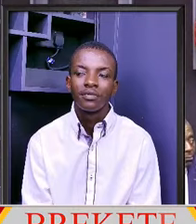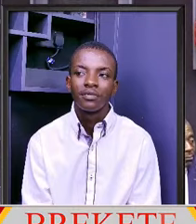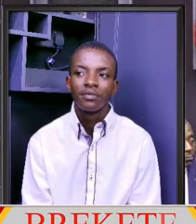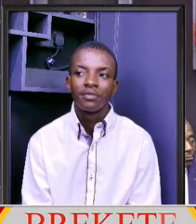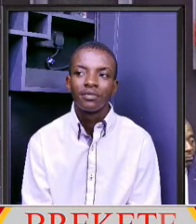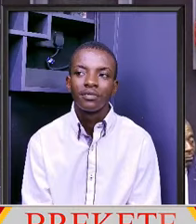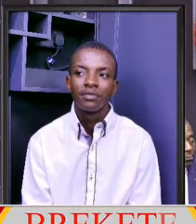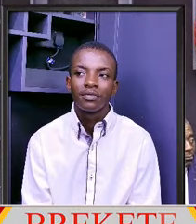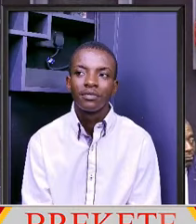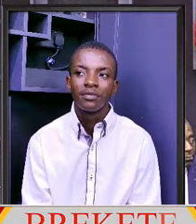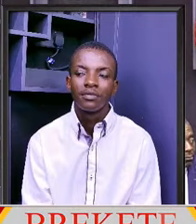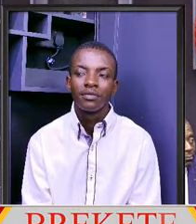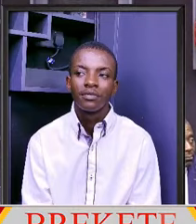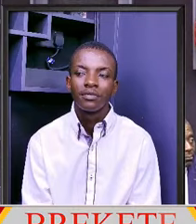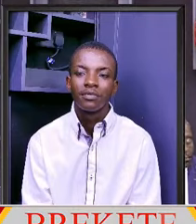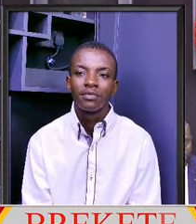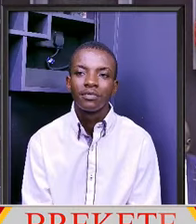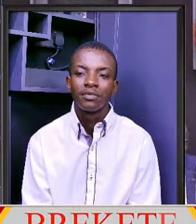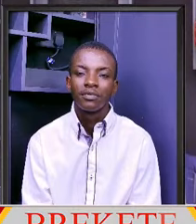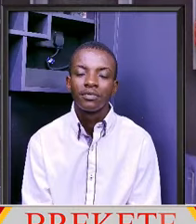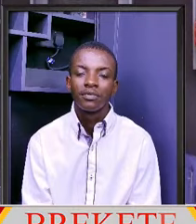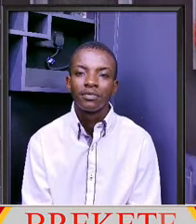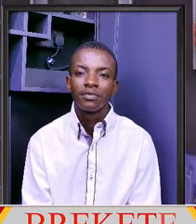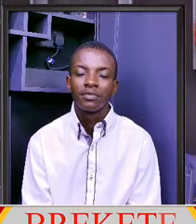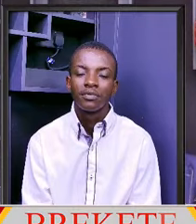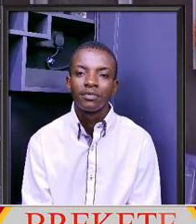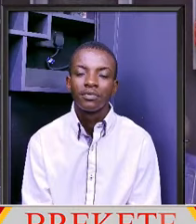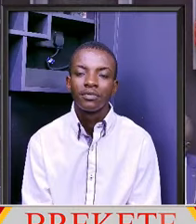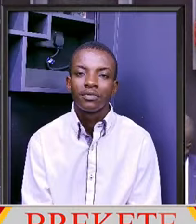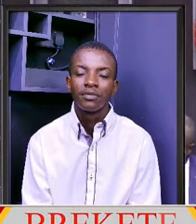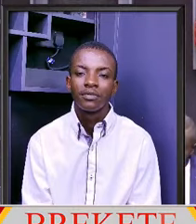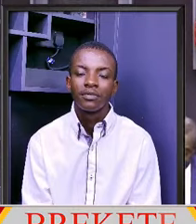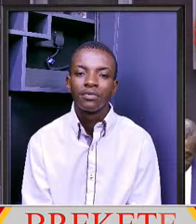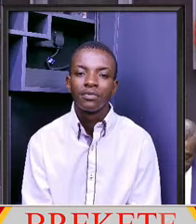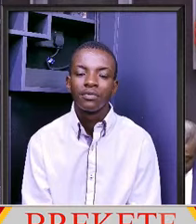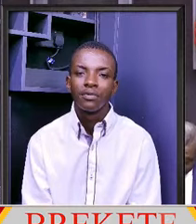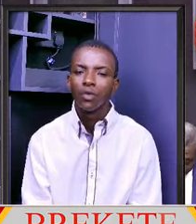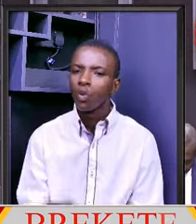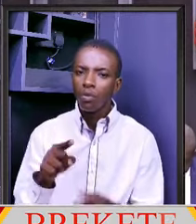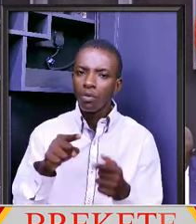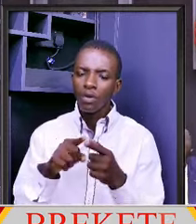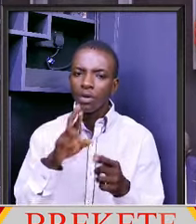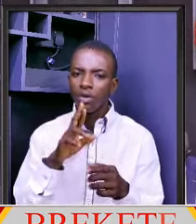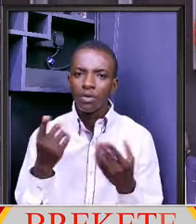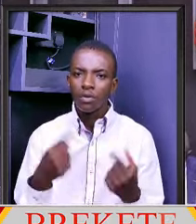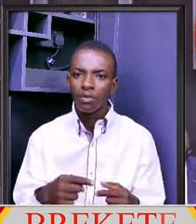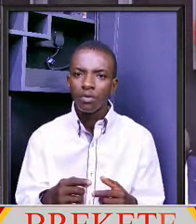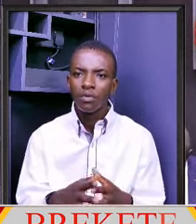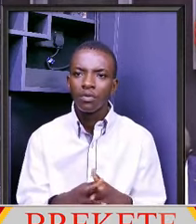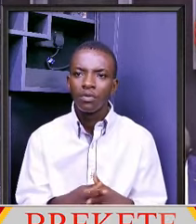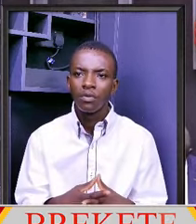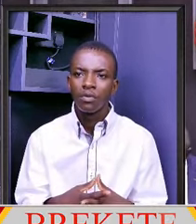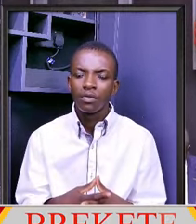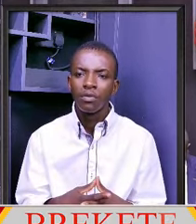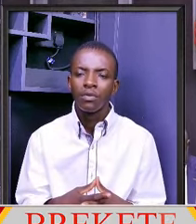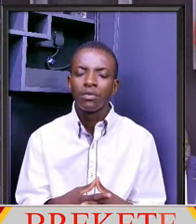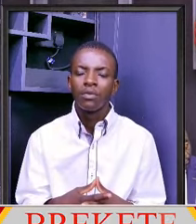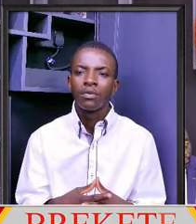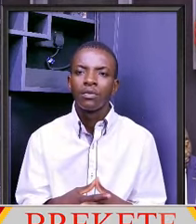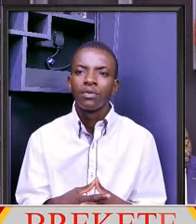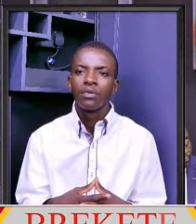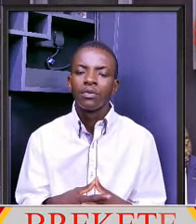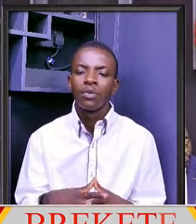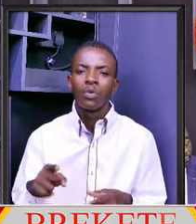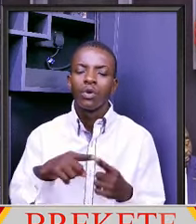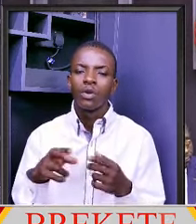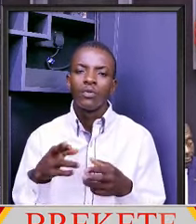now. When are you coming? When are you coming, Prince? I need to confirm God of God. Okay,